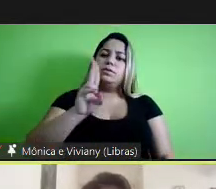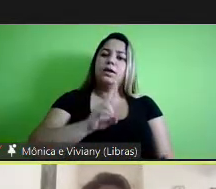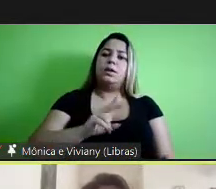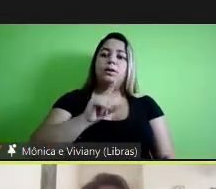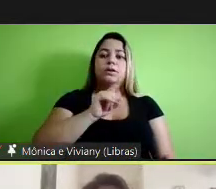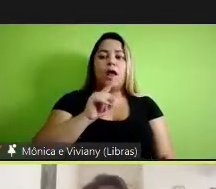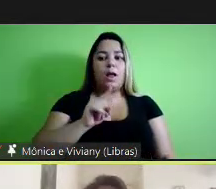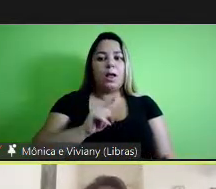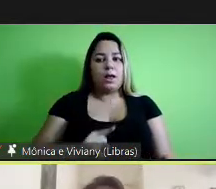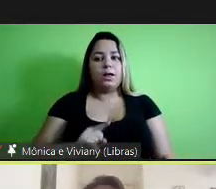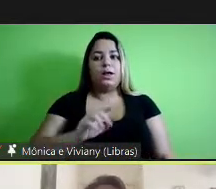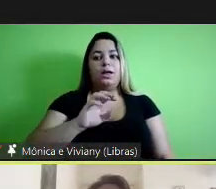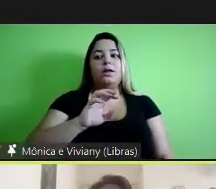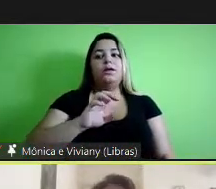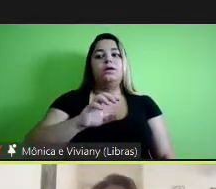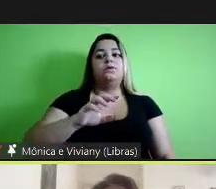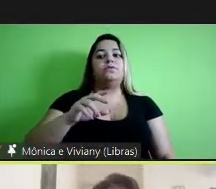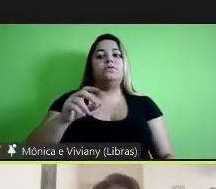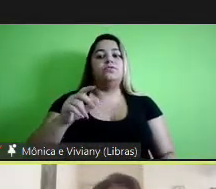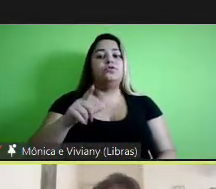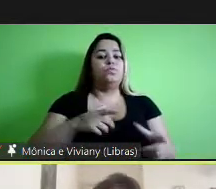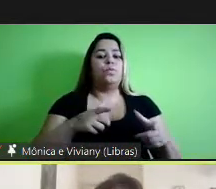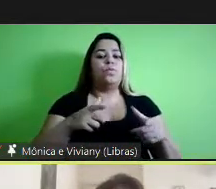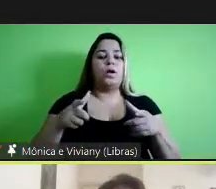we are